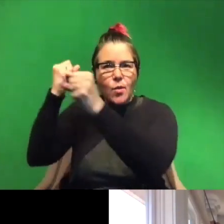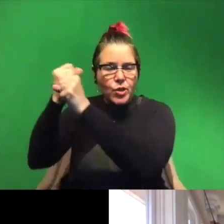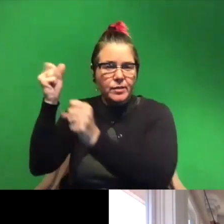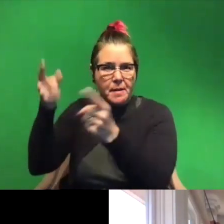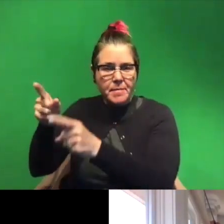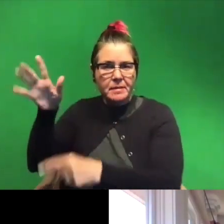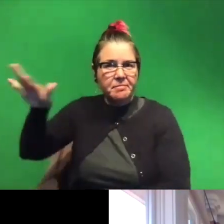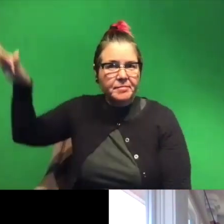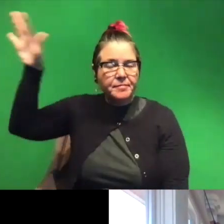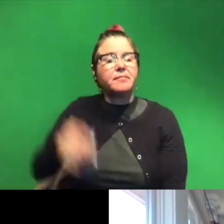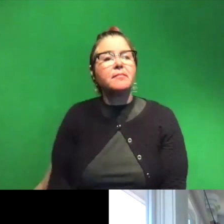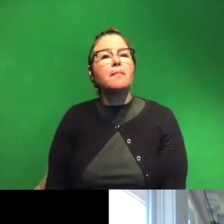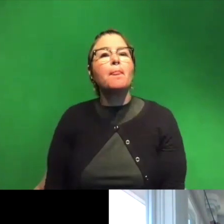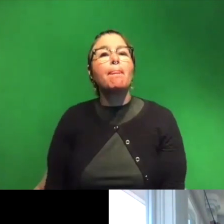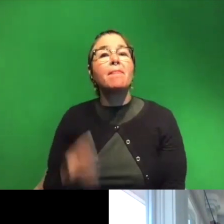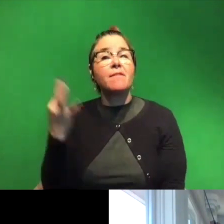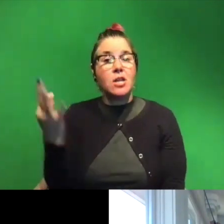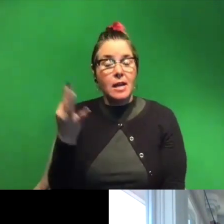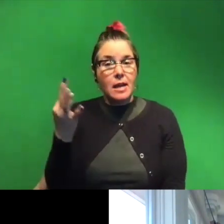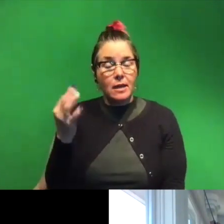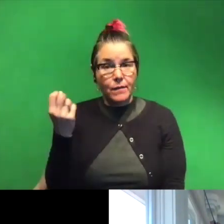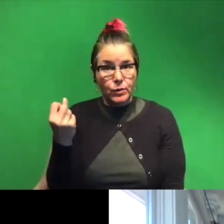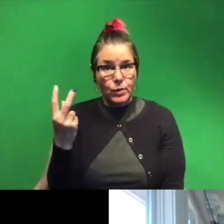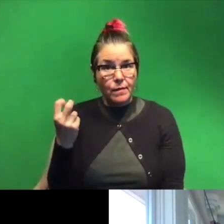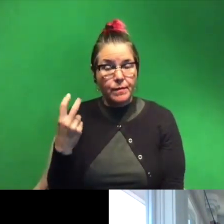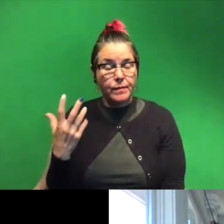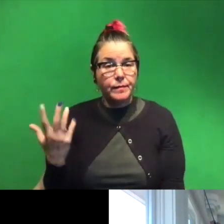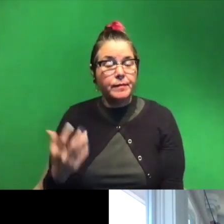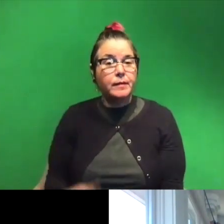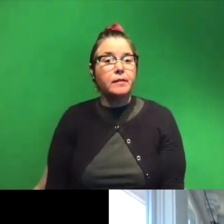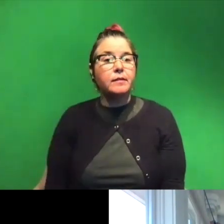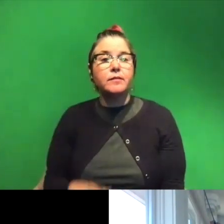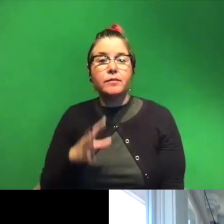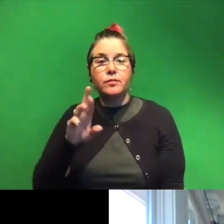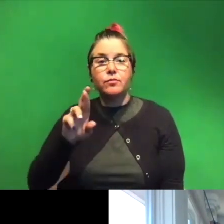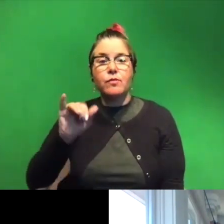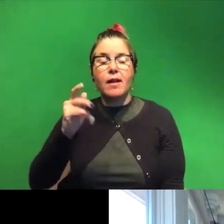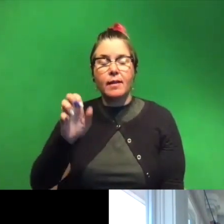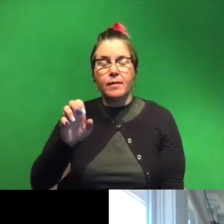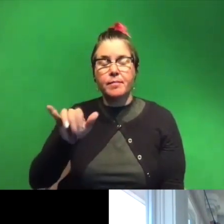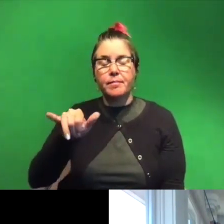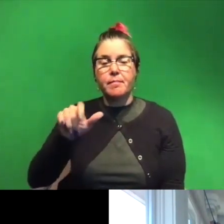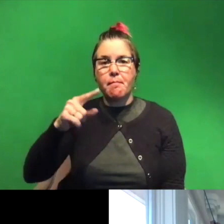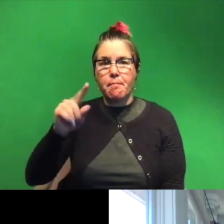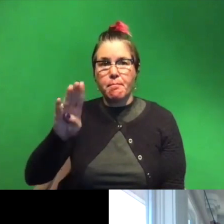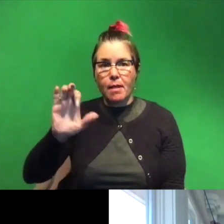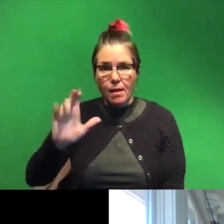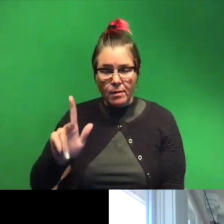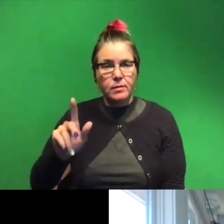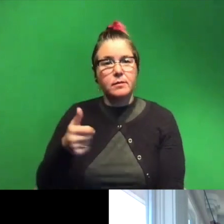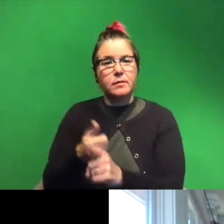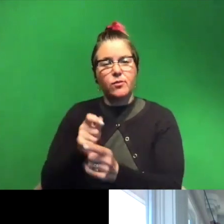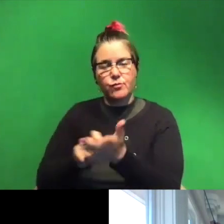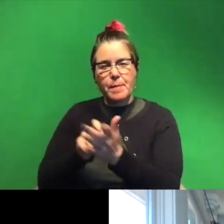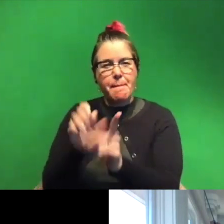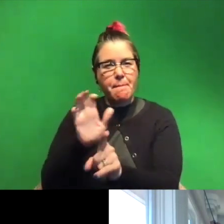happening. And then on Friday, the 12th, we're going to be talking with Riley Black, who has written a lot of really